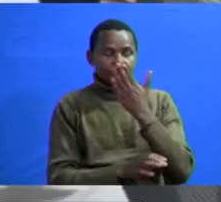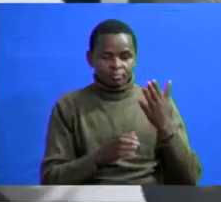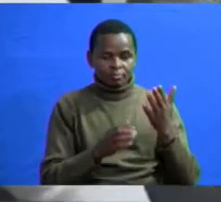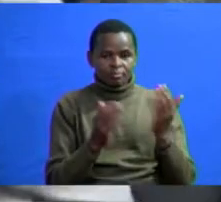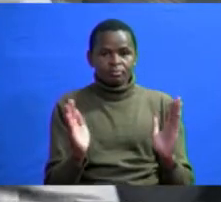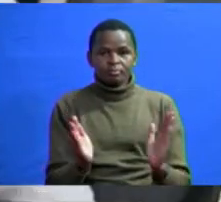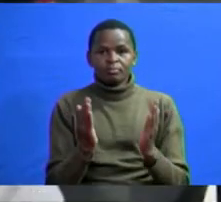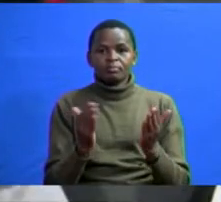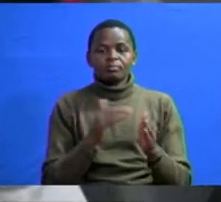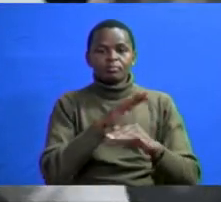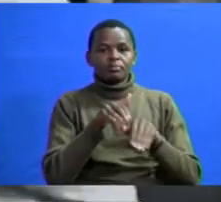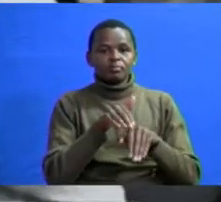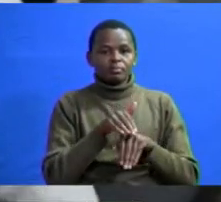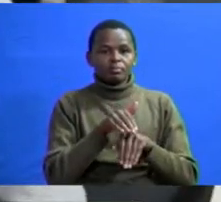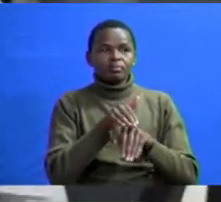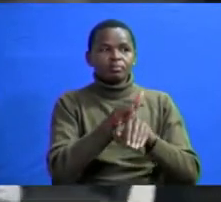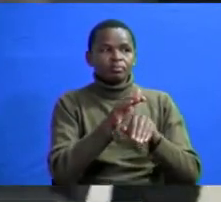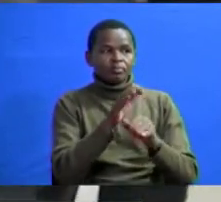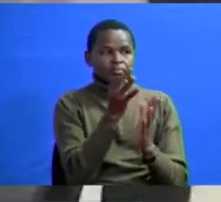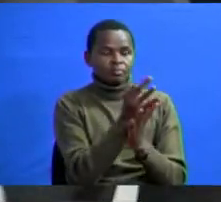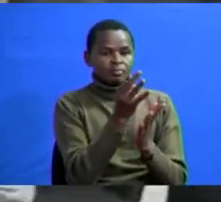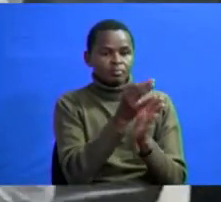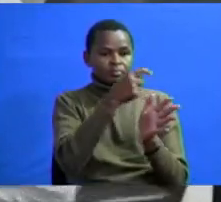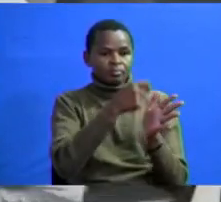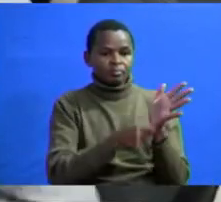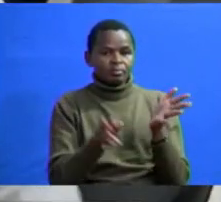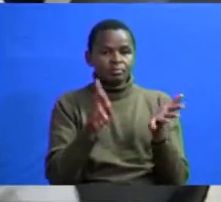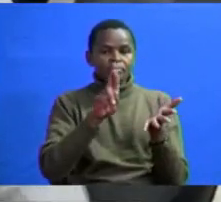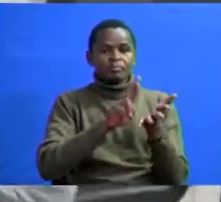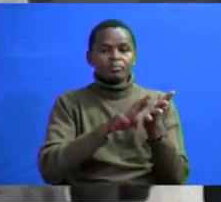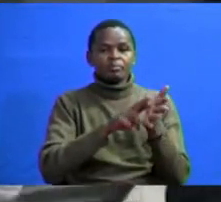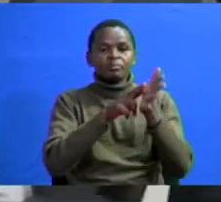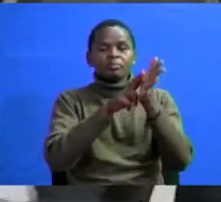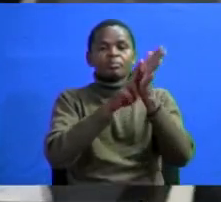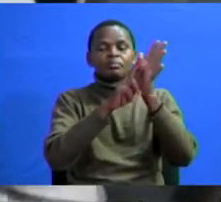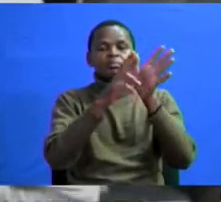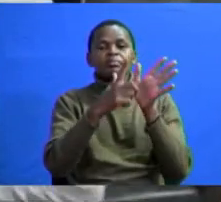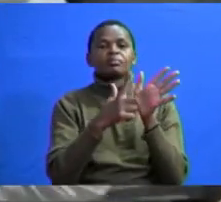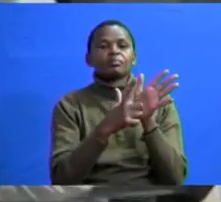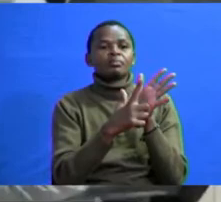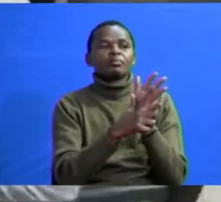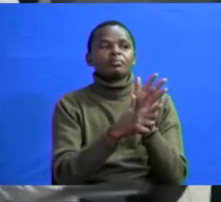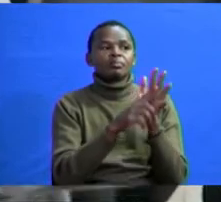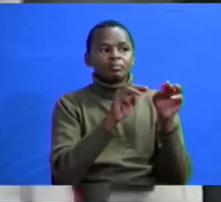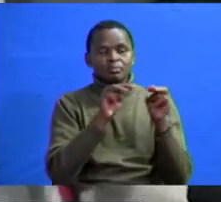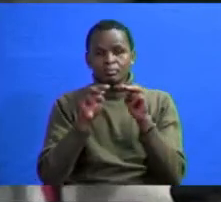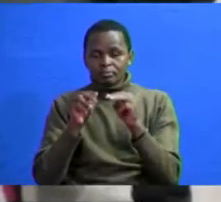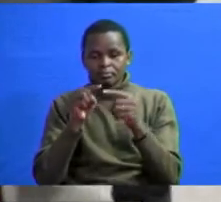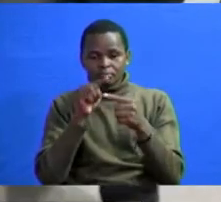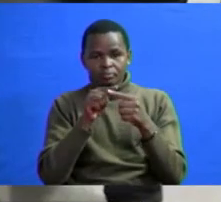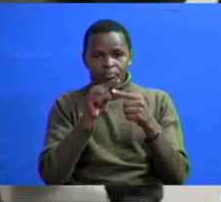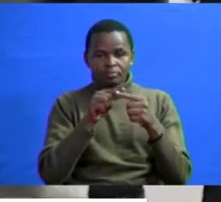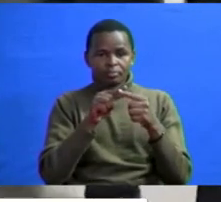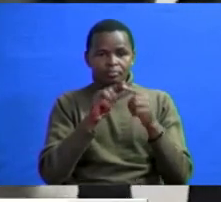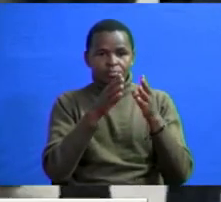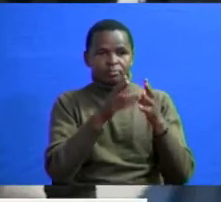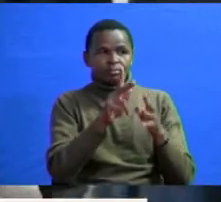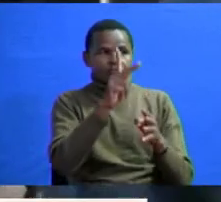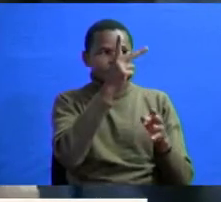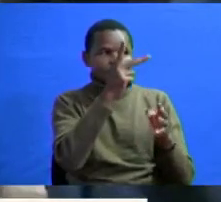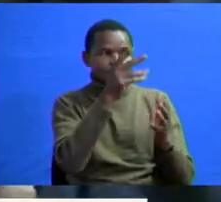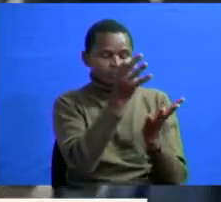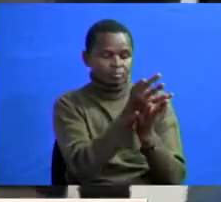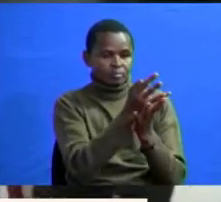encouraged everyone to follow suit and file their tax returns as required by the law. The move is in bid to rally Kenyans to file their